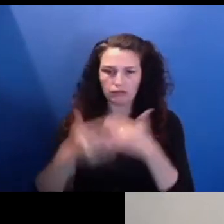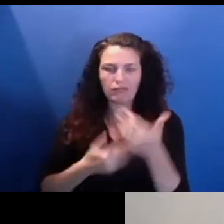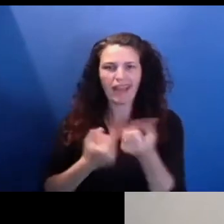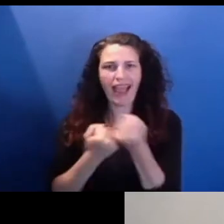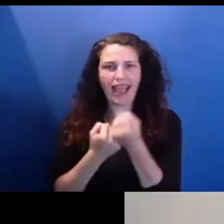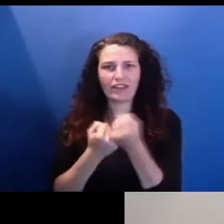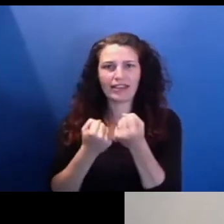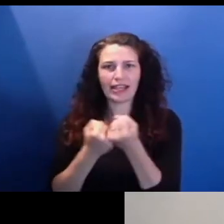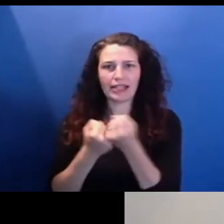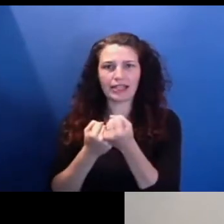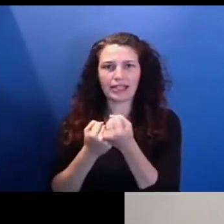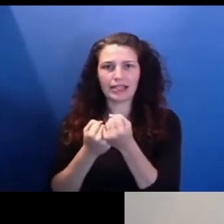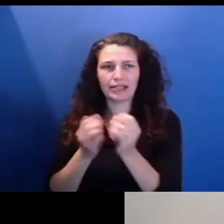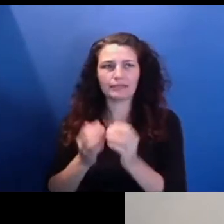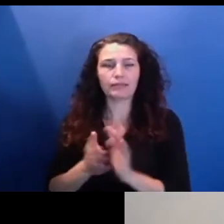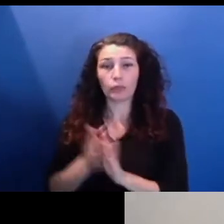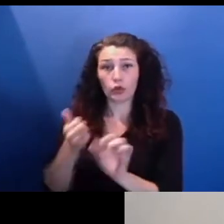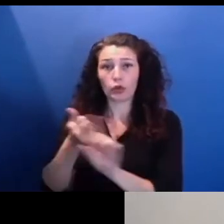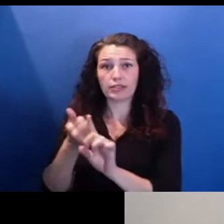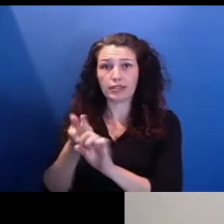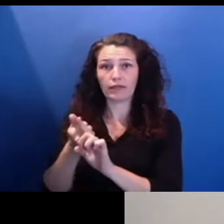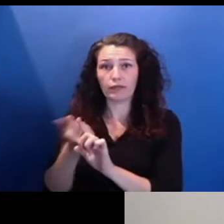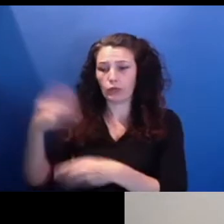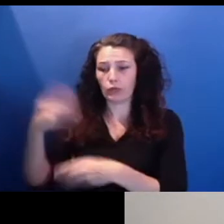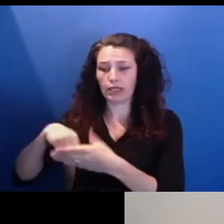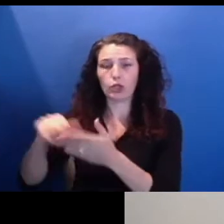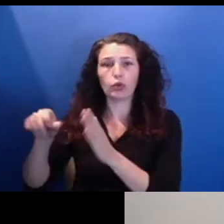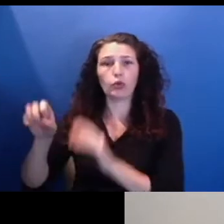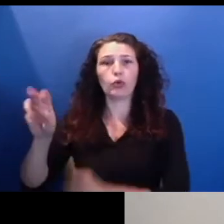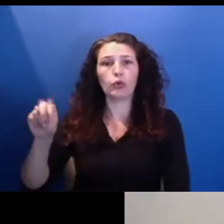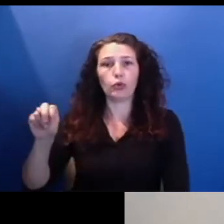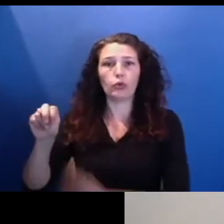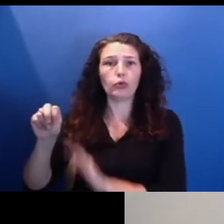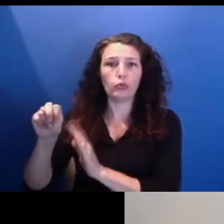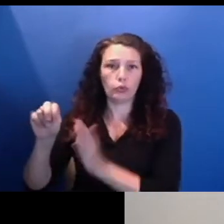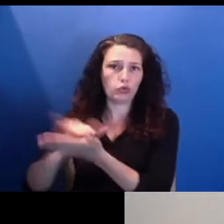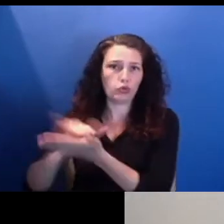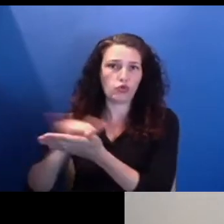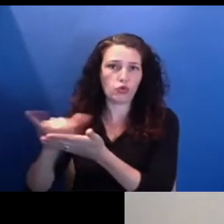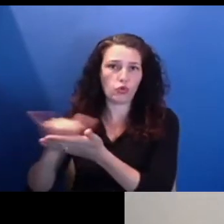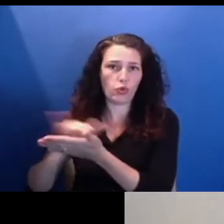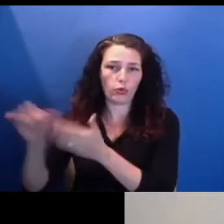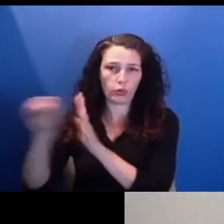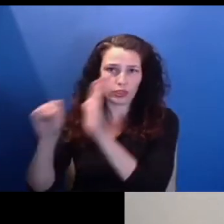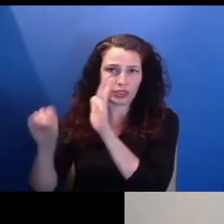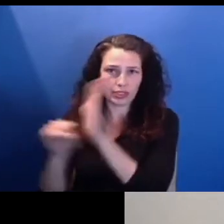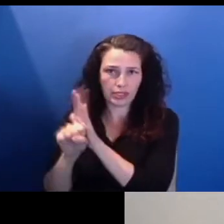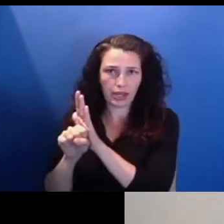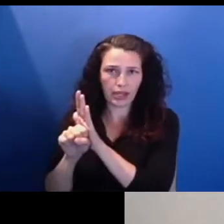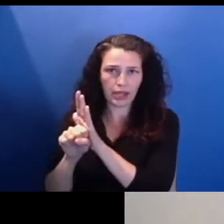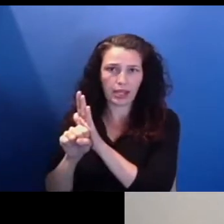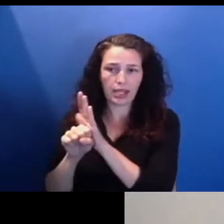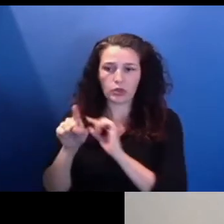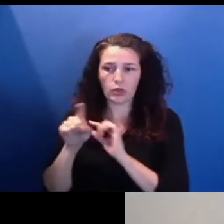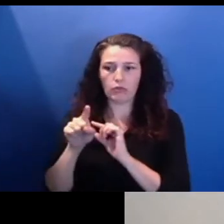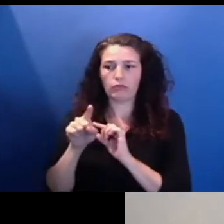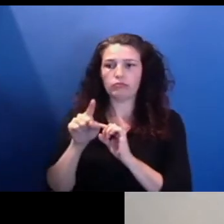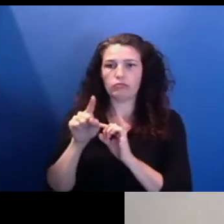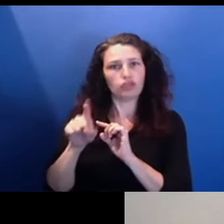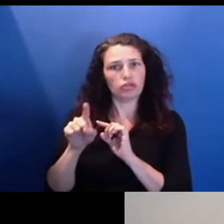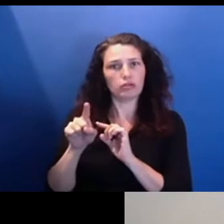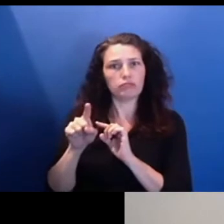nationally when we were young, she, began to involve